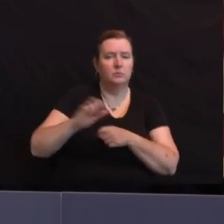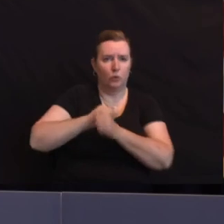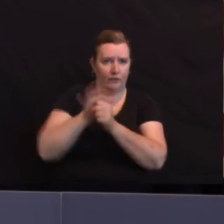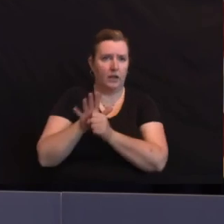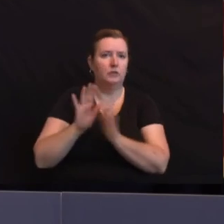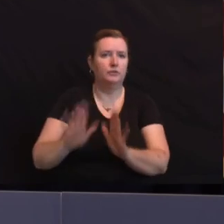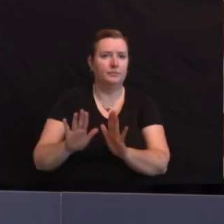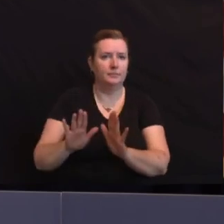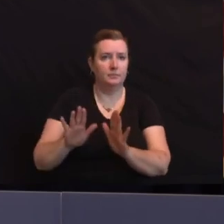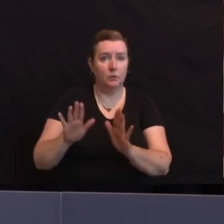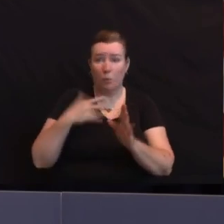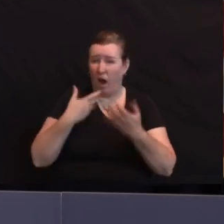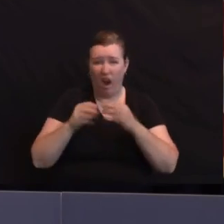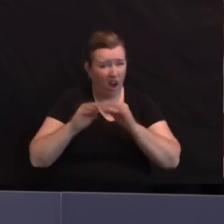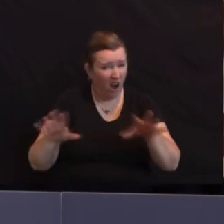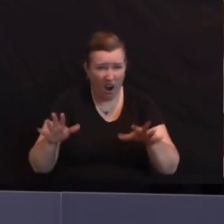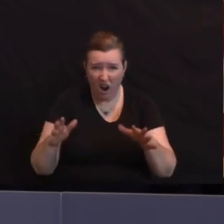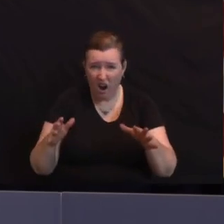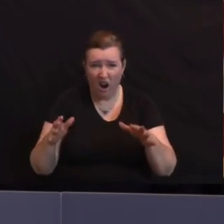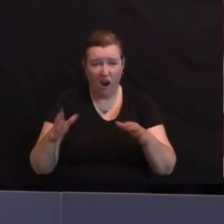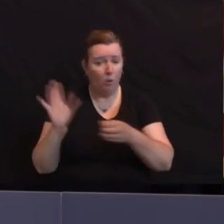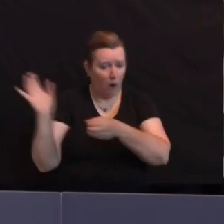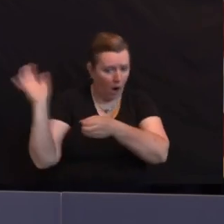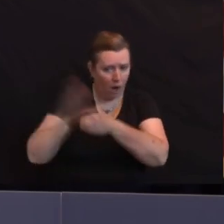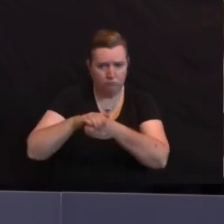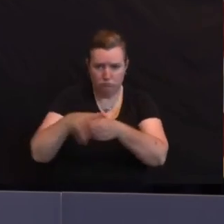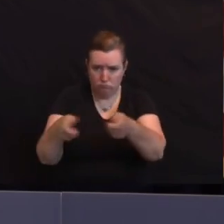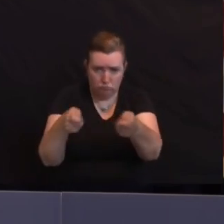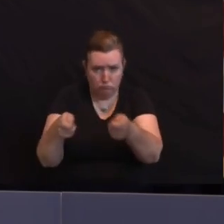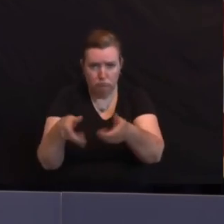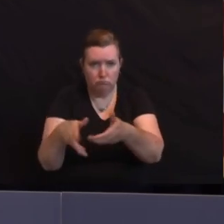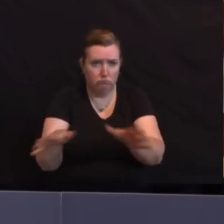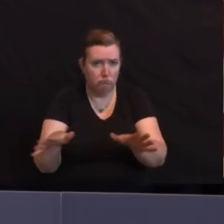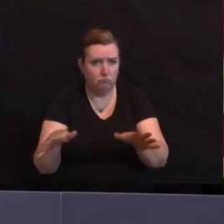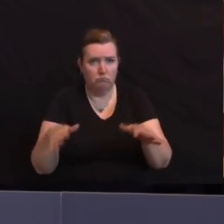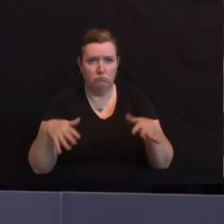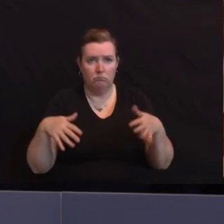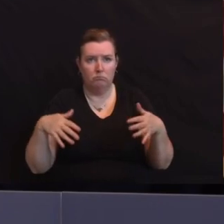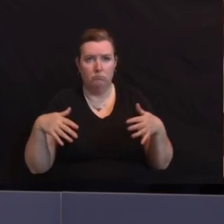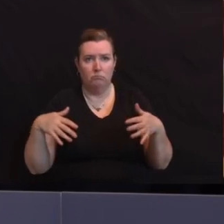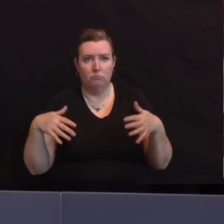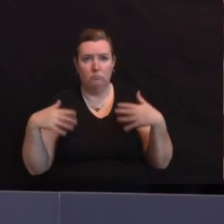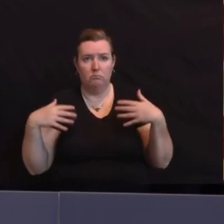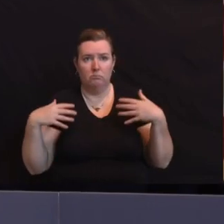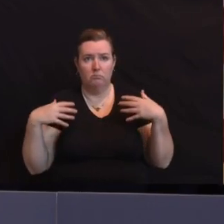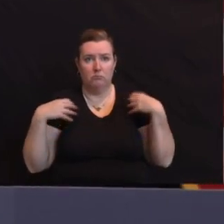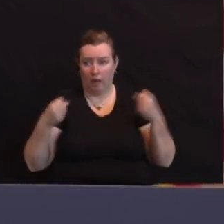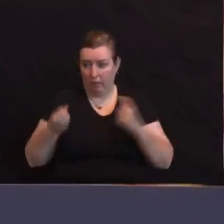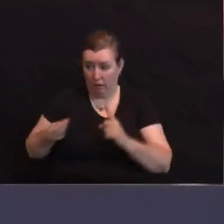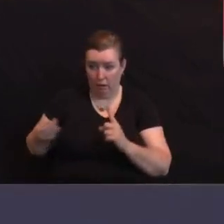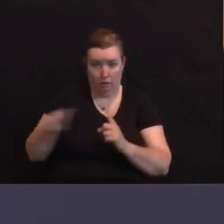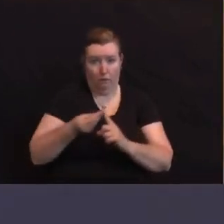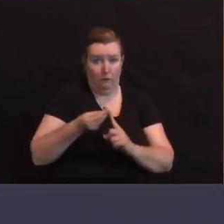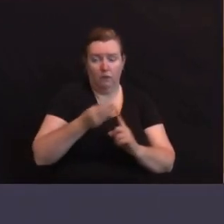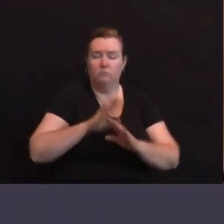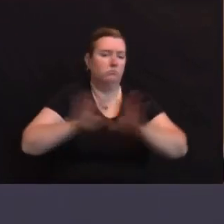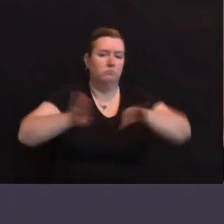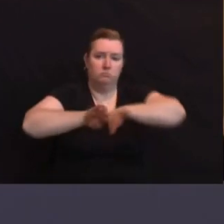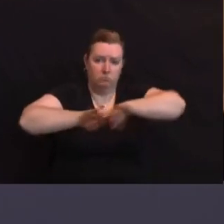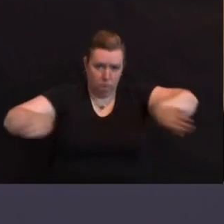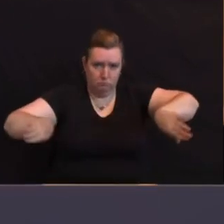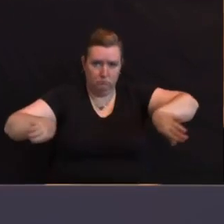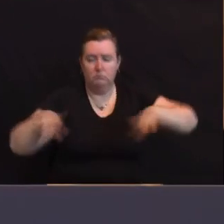the disease, the disease does not spread amongst people that are negative. And again, we had this huge